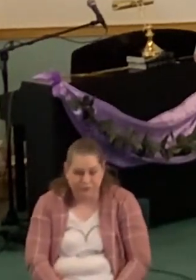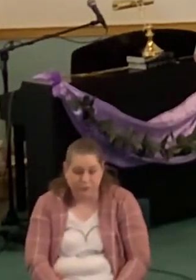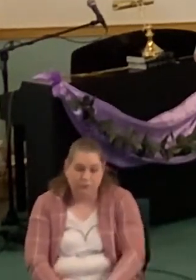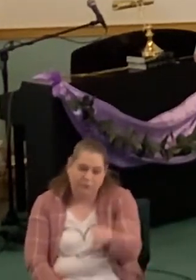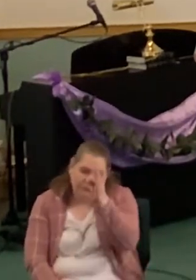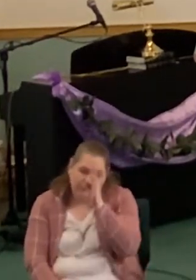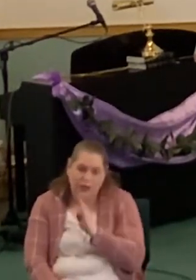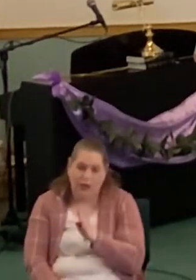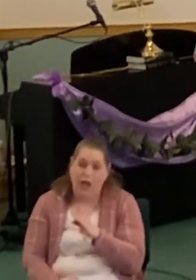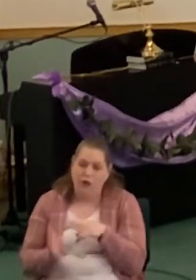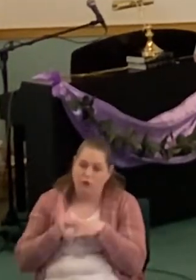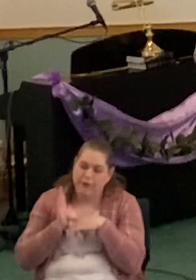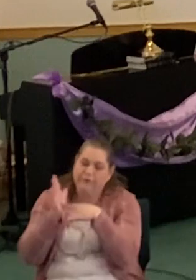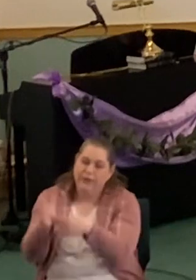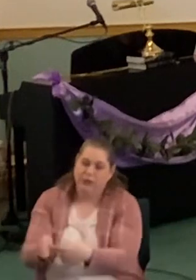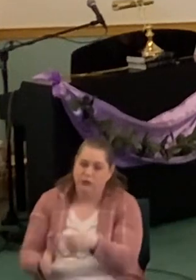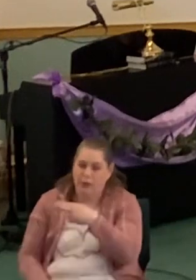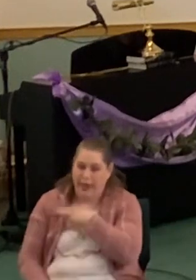what they are going to do.